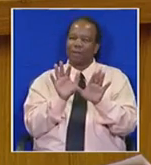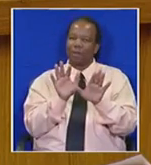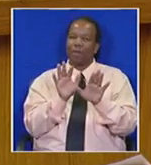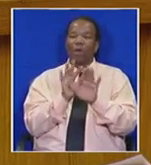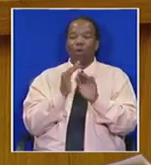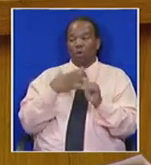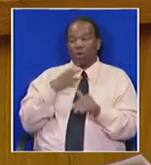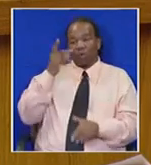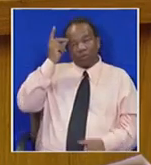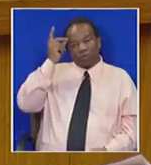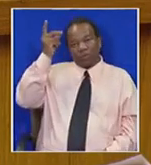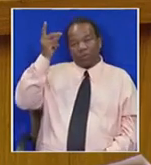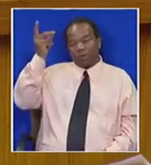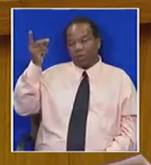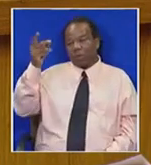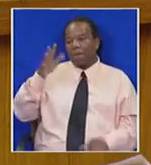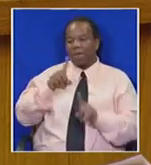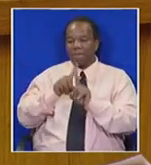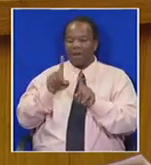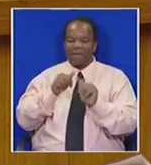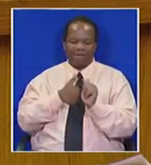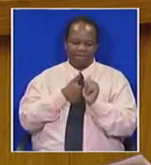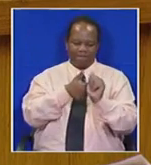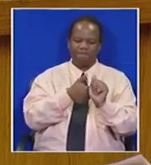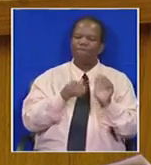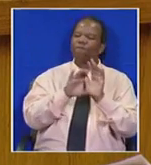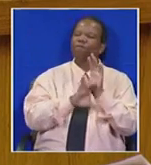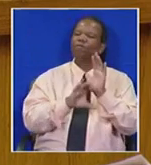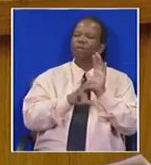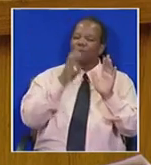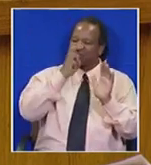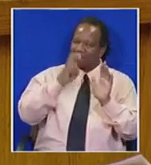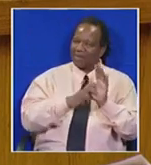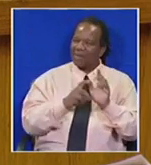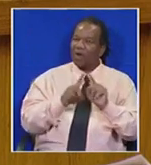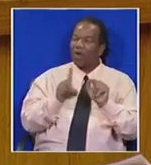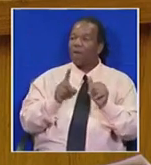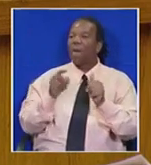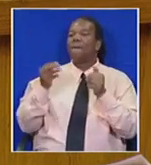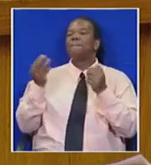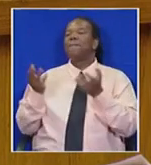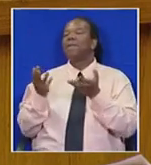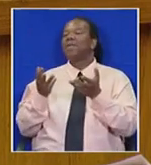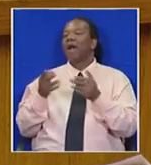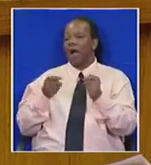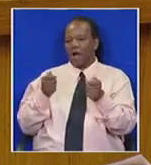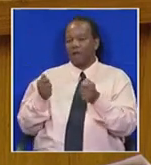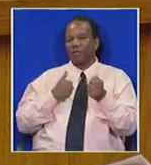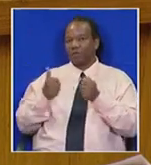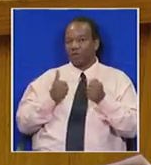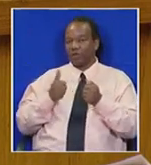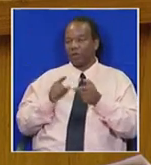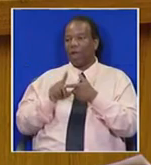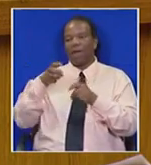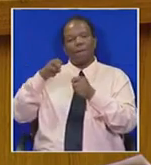of, for the purposes of complying with constitutional requirements of public administration and for the purposes of dealing with a myriad of